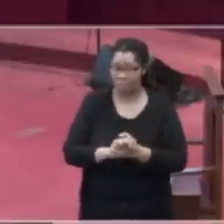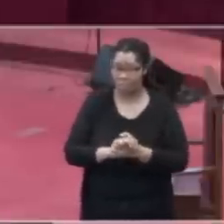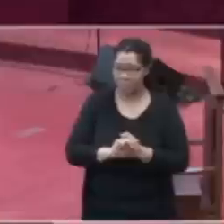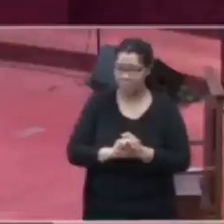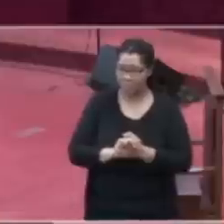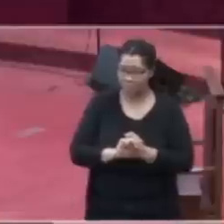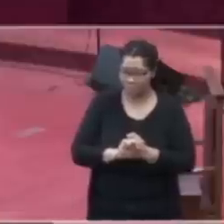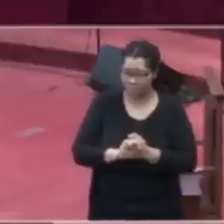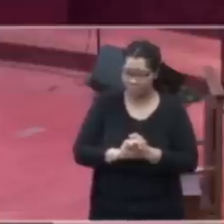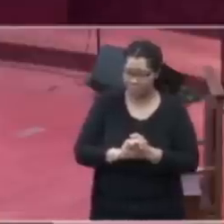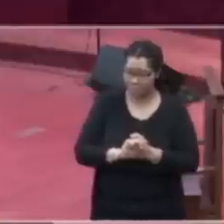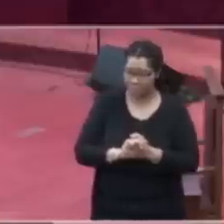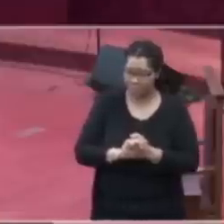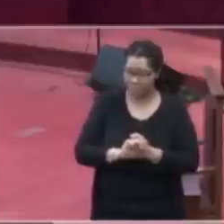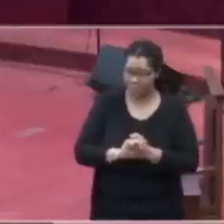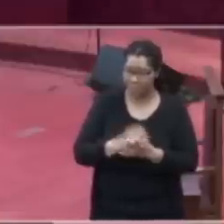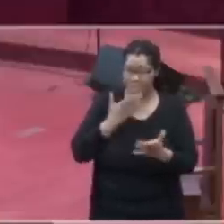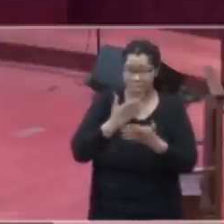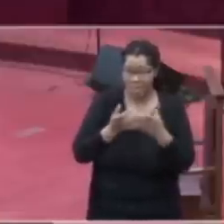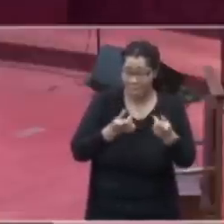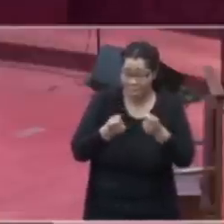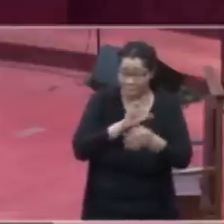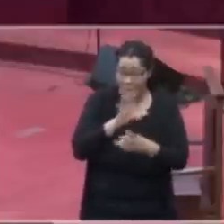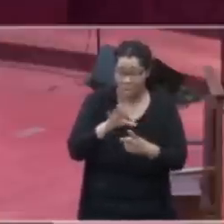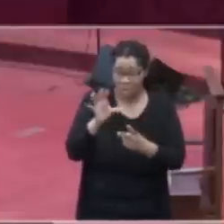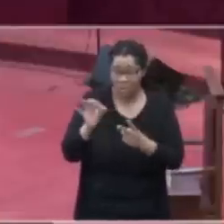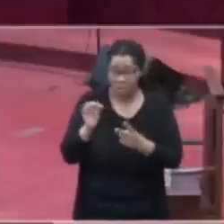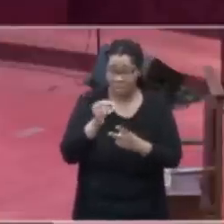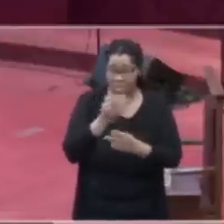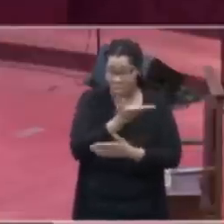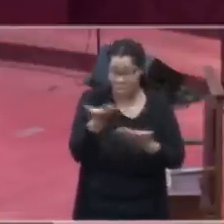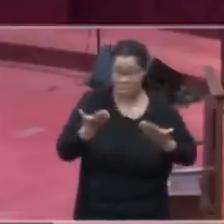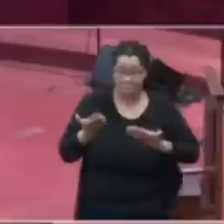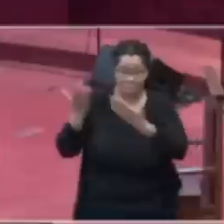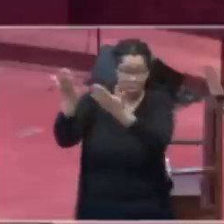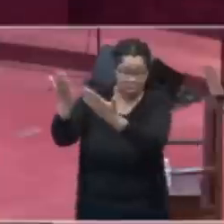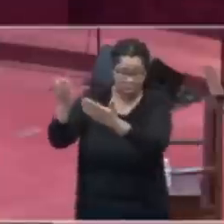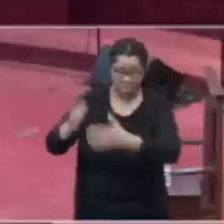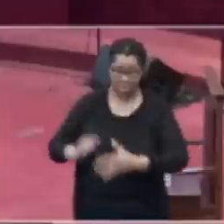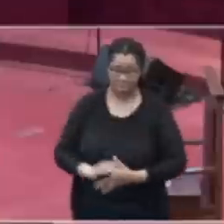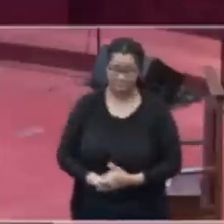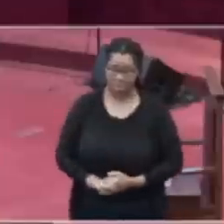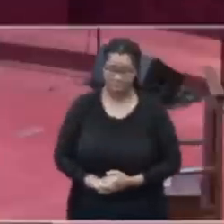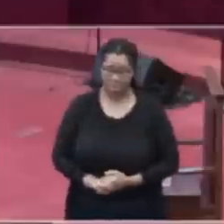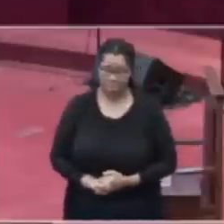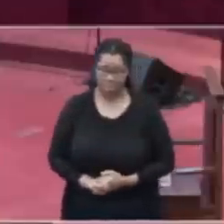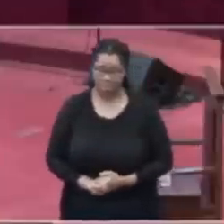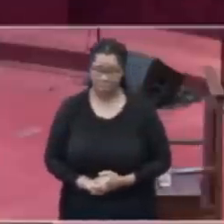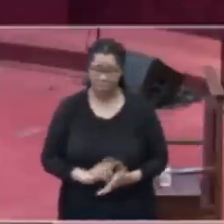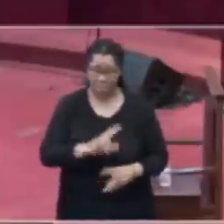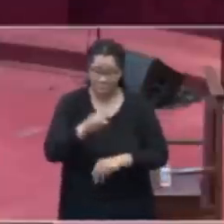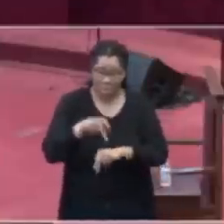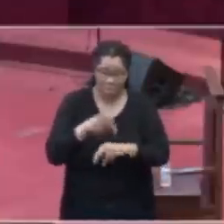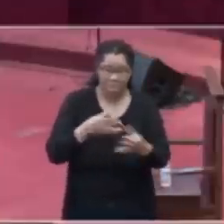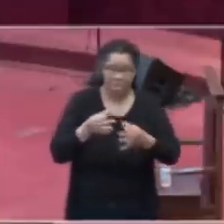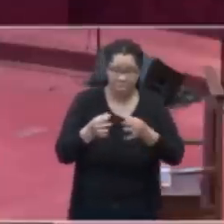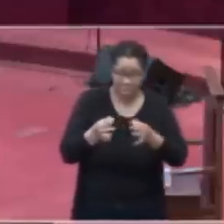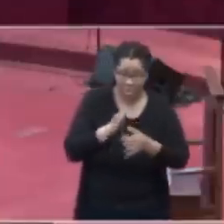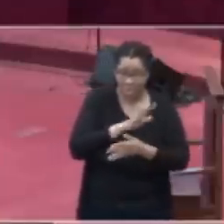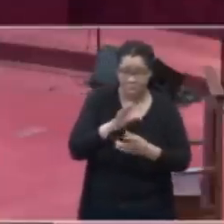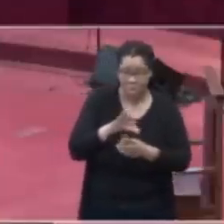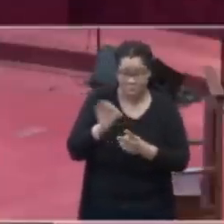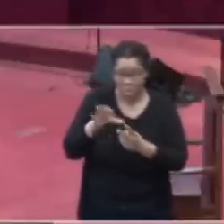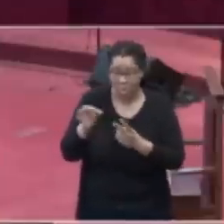The stewardship of your choices is your offering to him. So Peter says, steward your choices